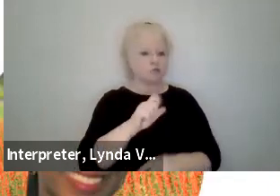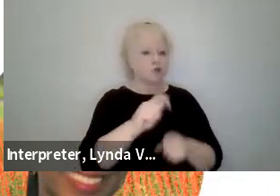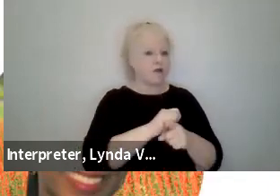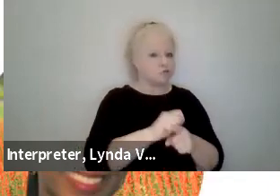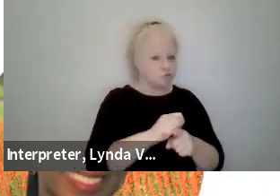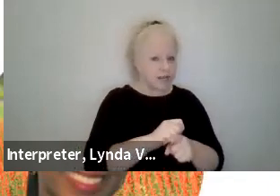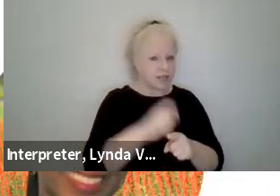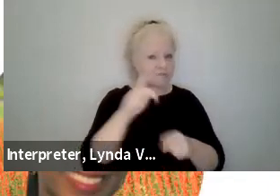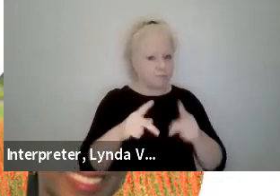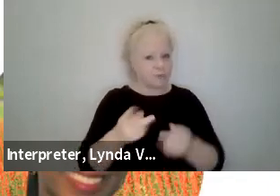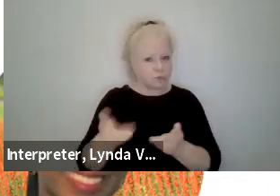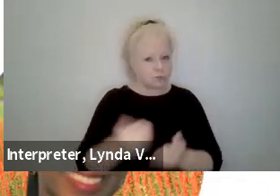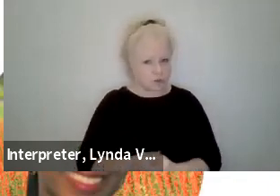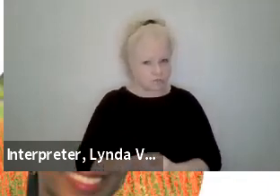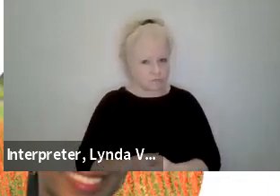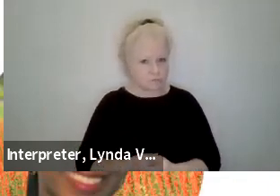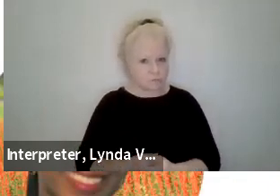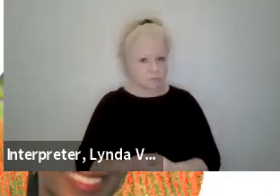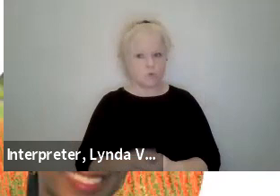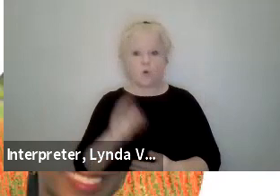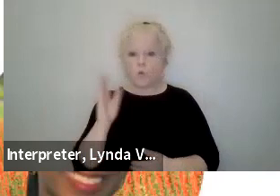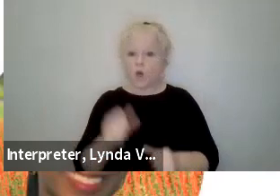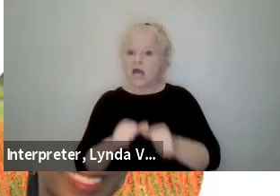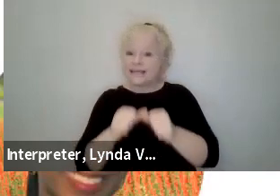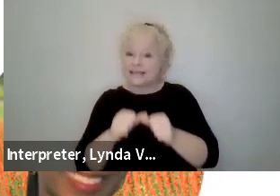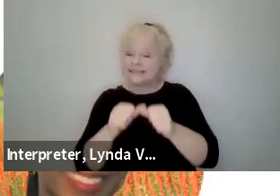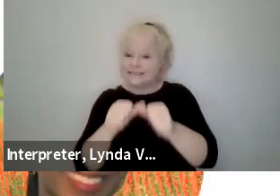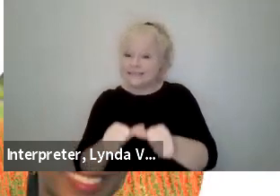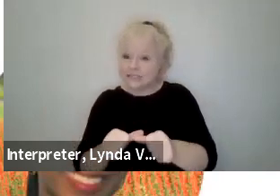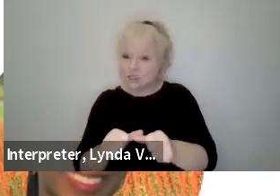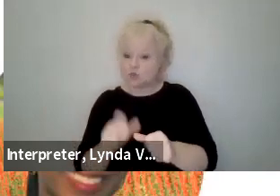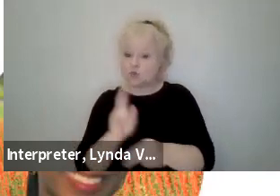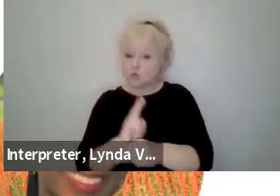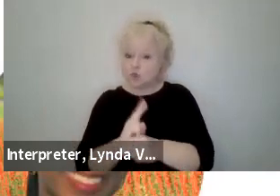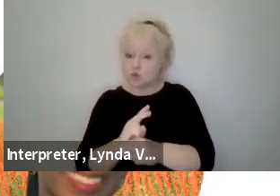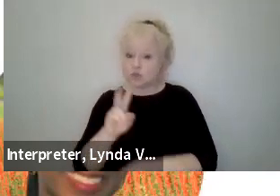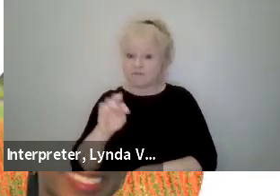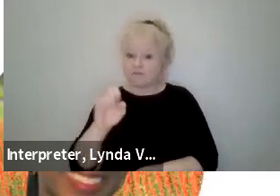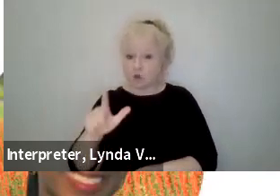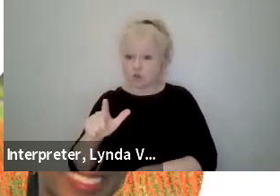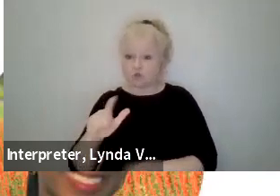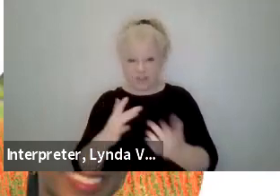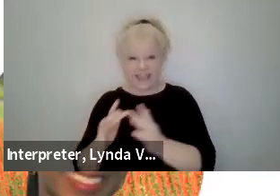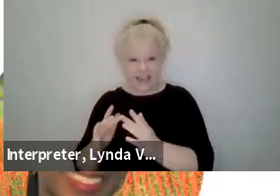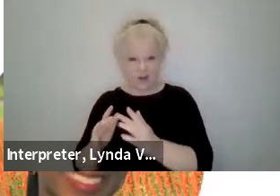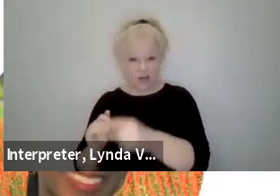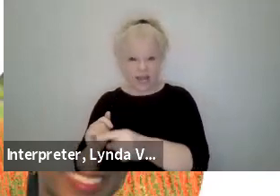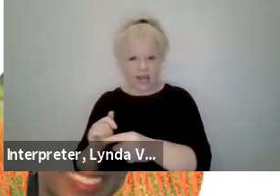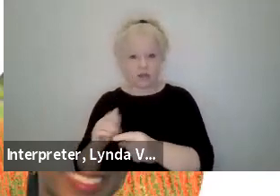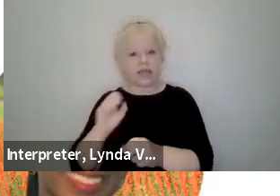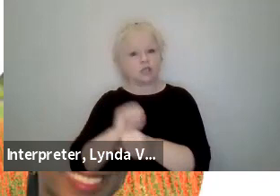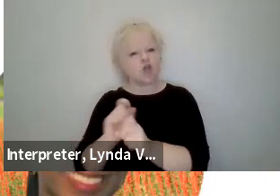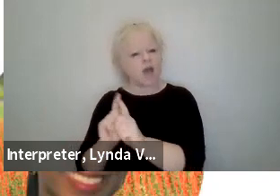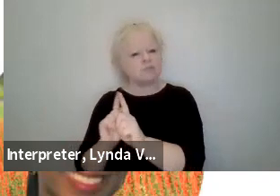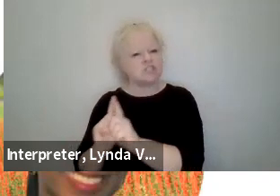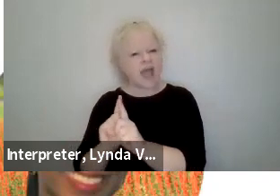for the people we serve. We will of course continue utilizing the virtual job shadowing platform and the Flex lessons